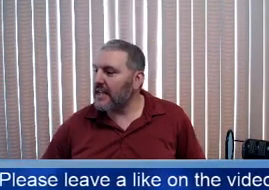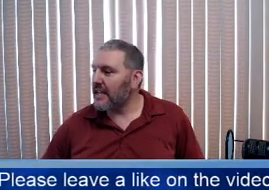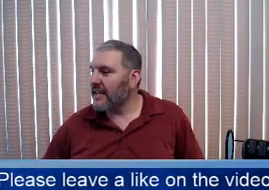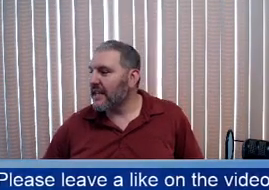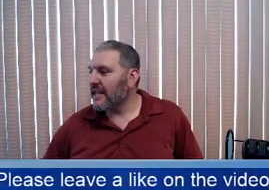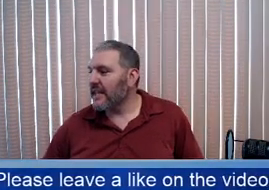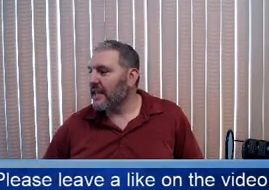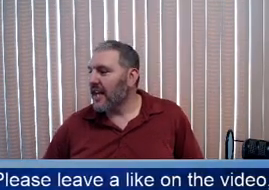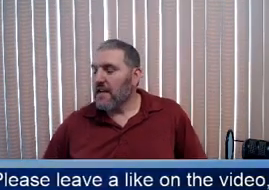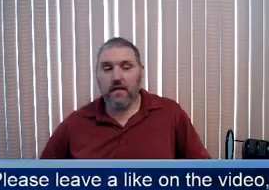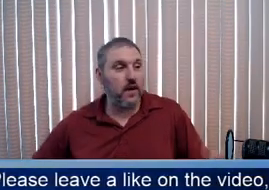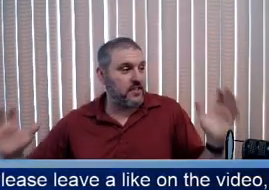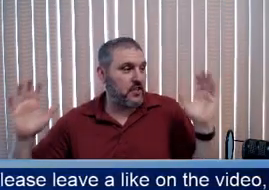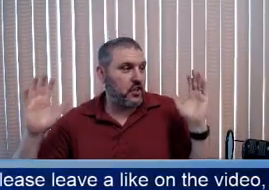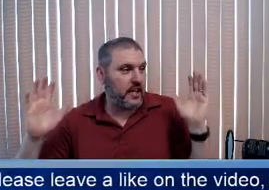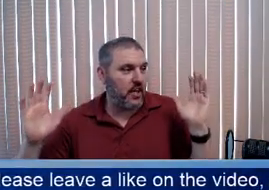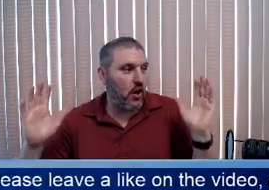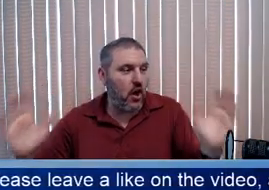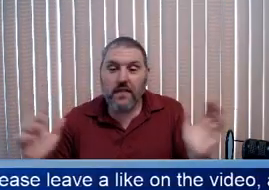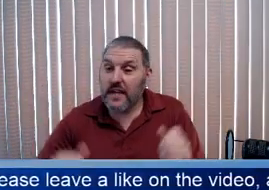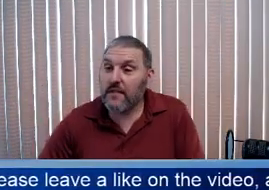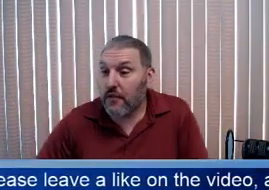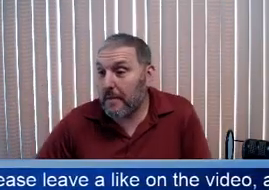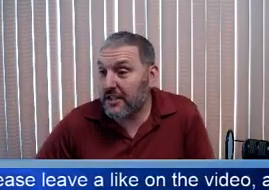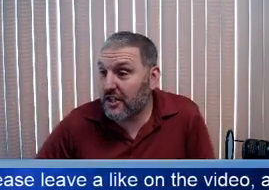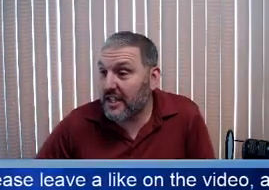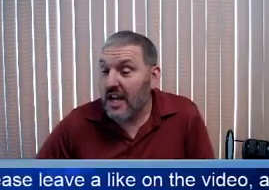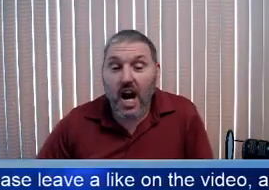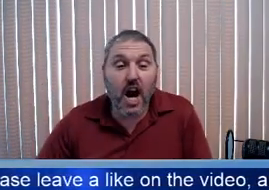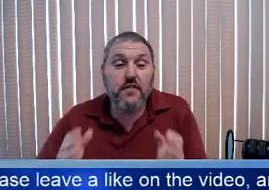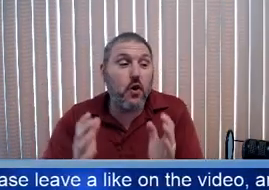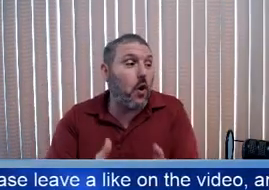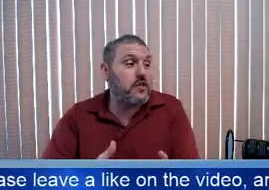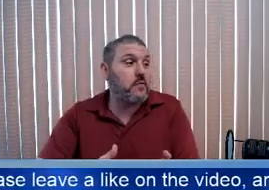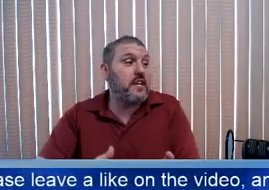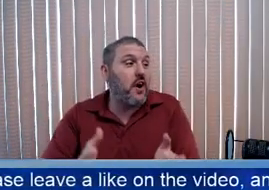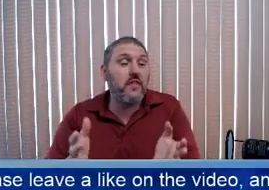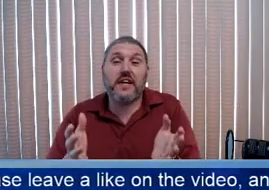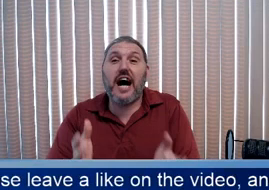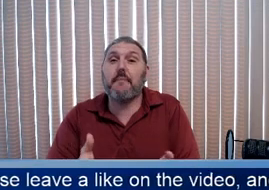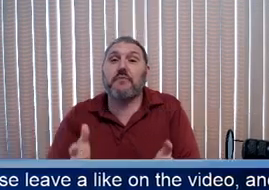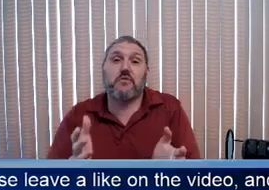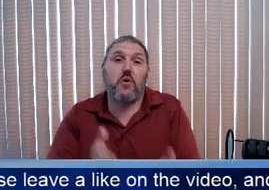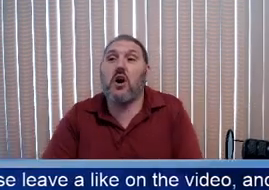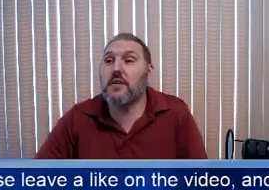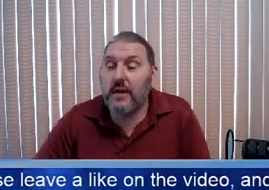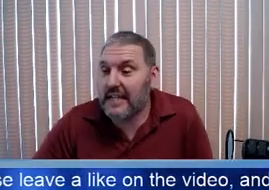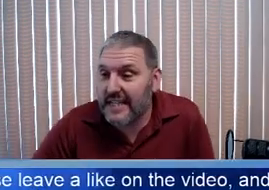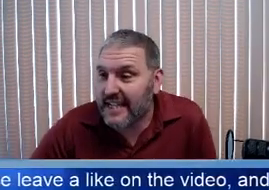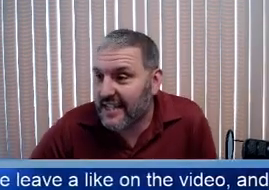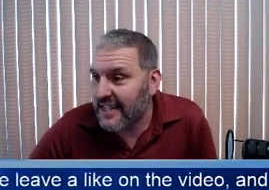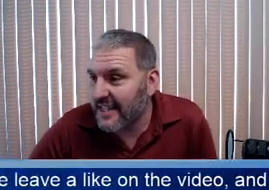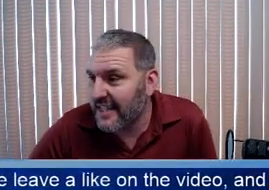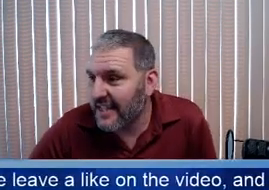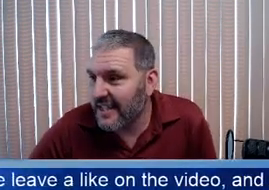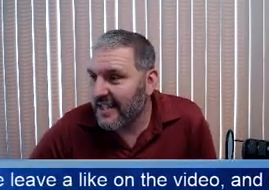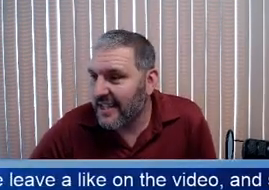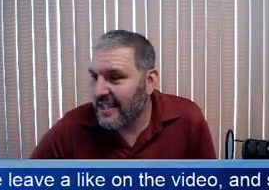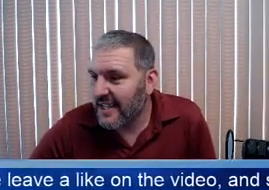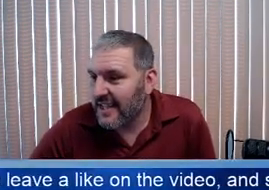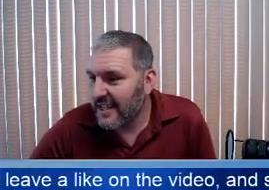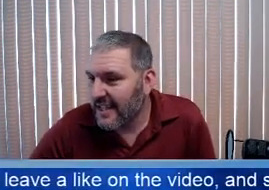come in? For us to look at all the information? Of course we know the cop was wrong in what he did.